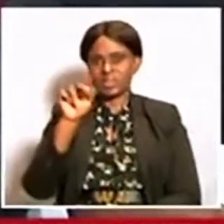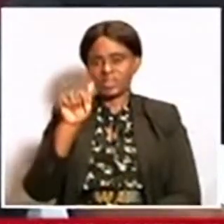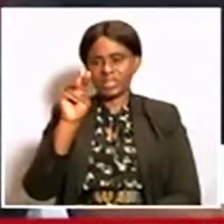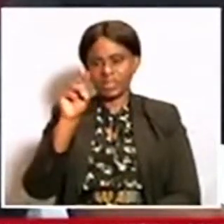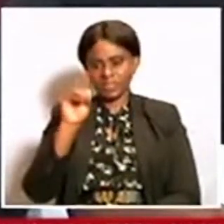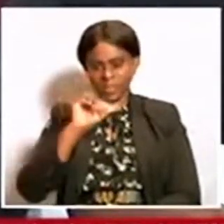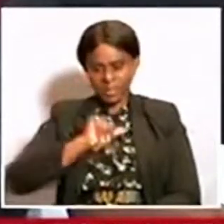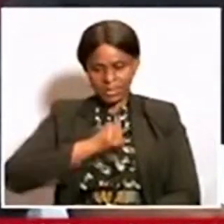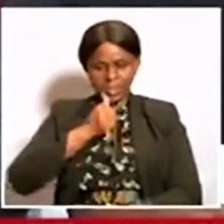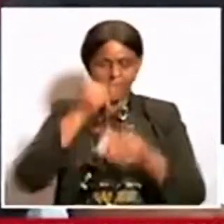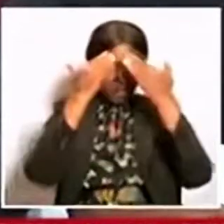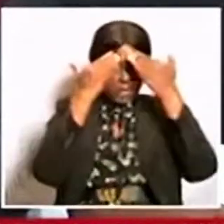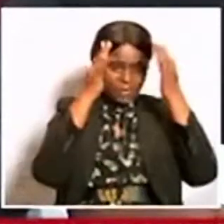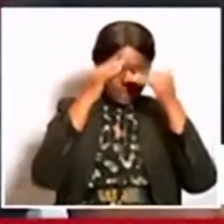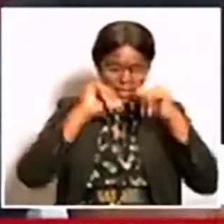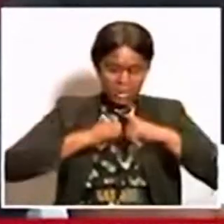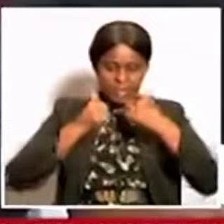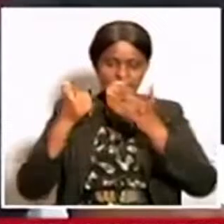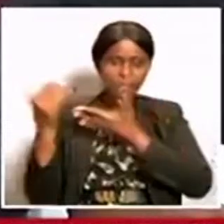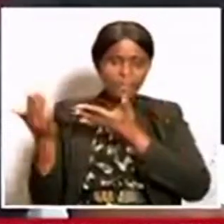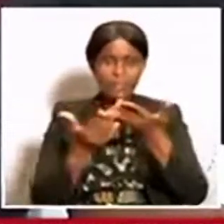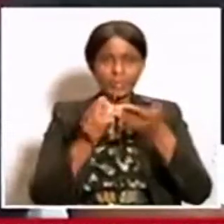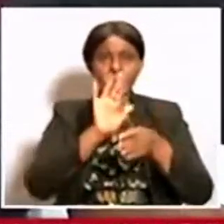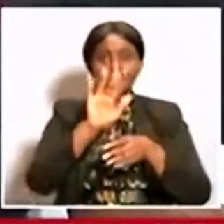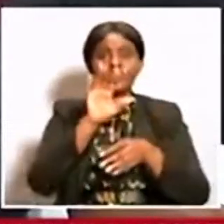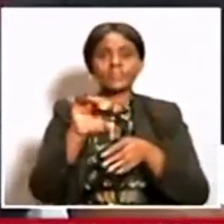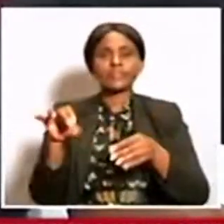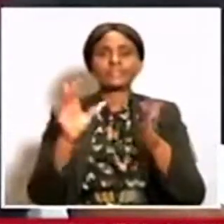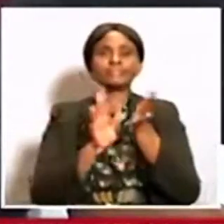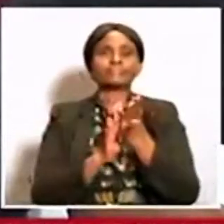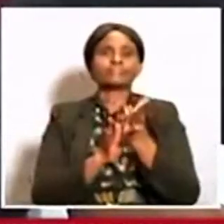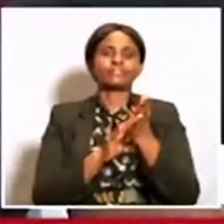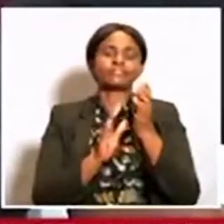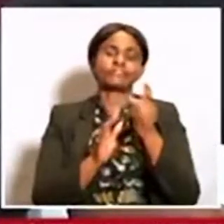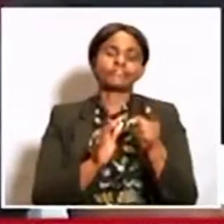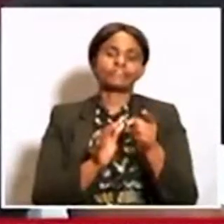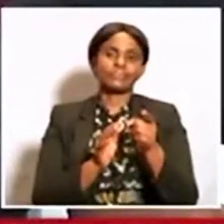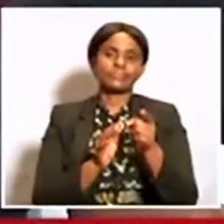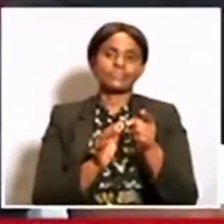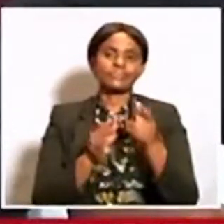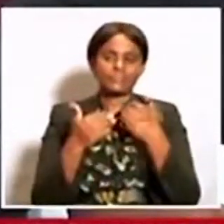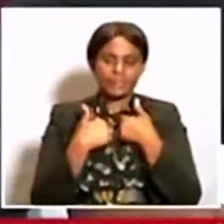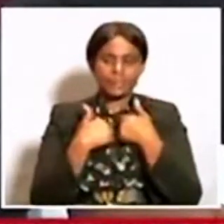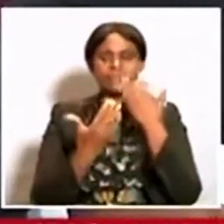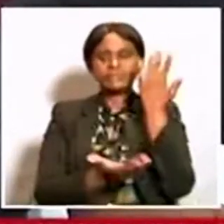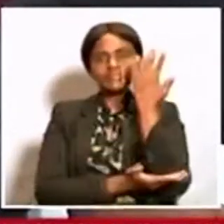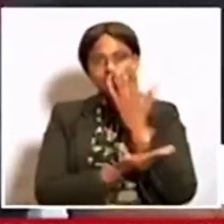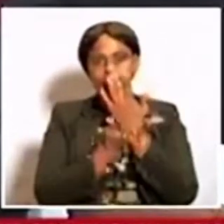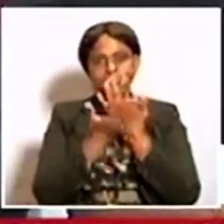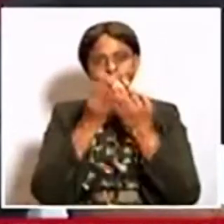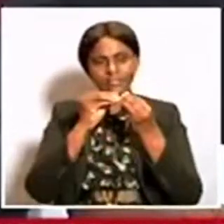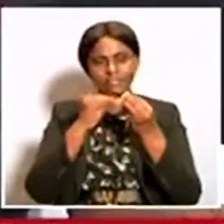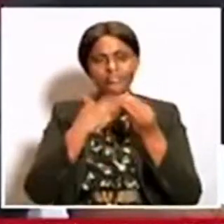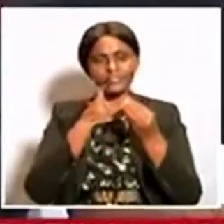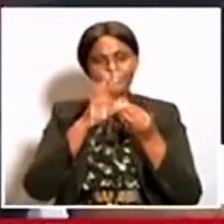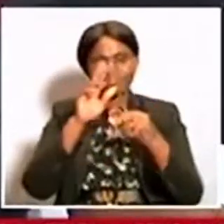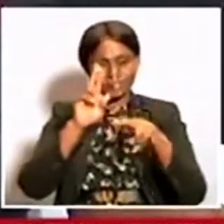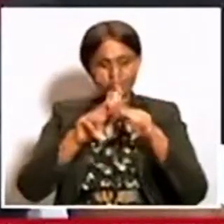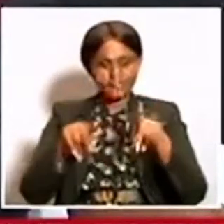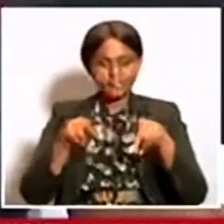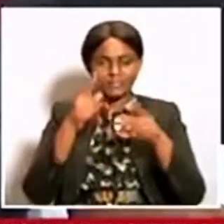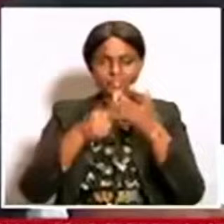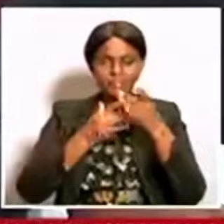women to bring their children to school. There is an improvement, Chair. Thank you. That is what I can